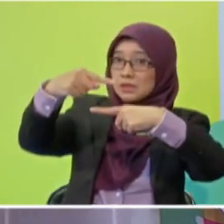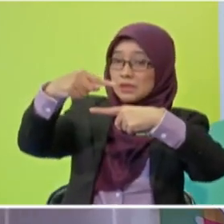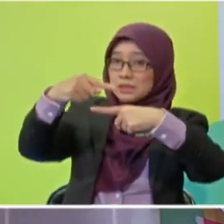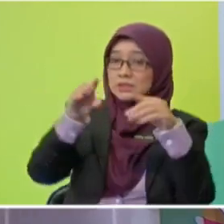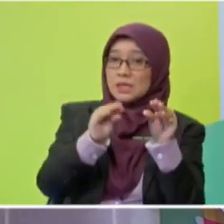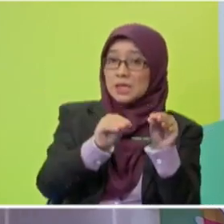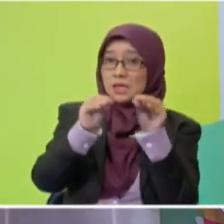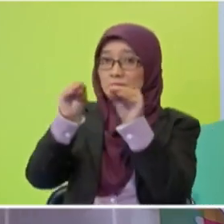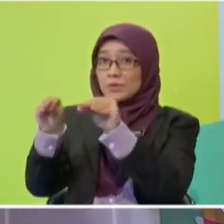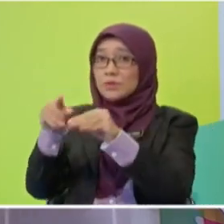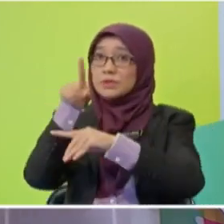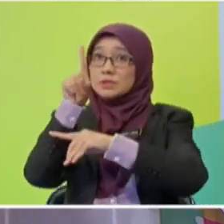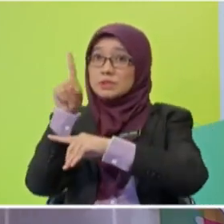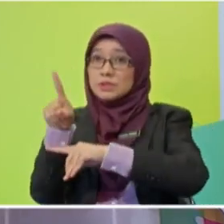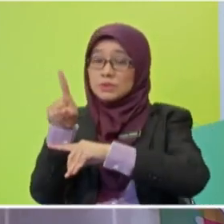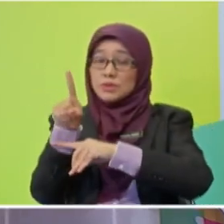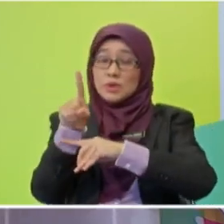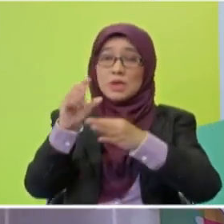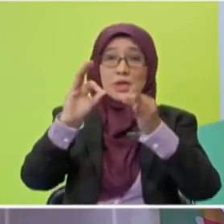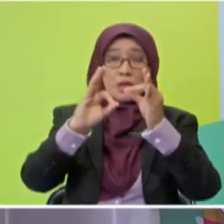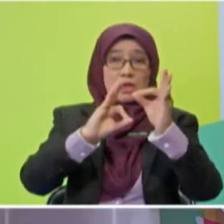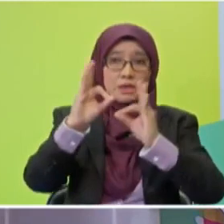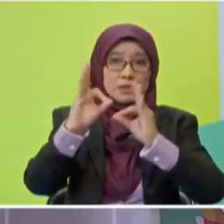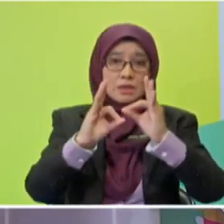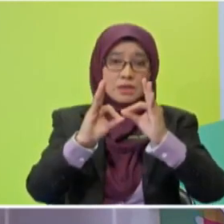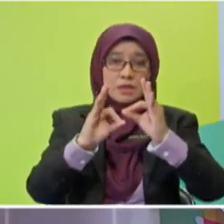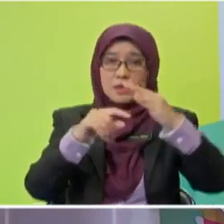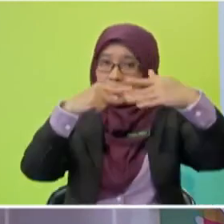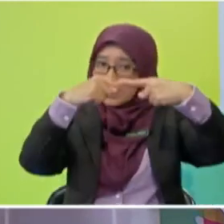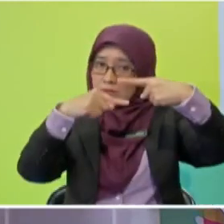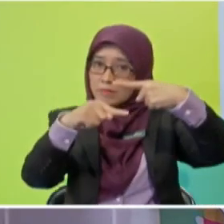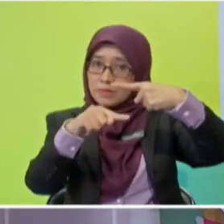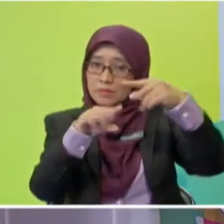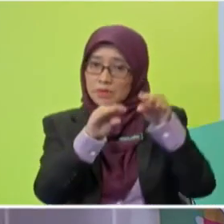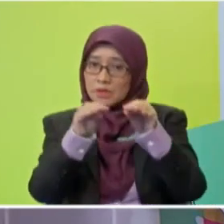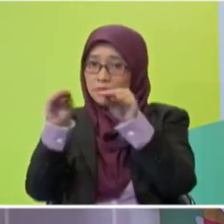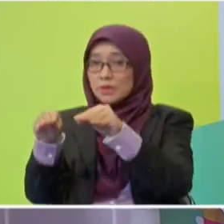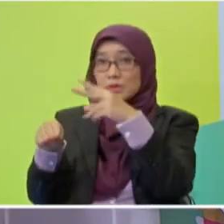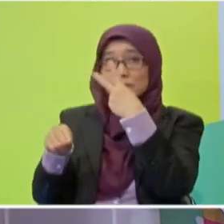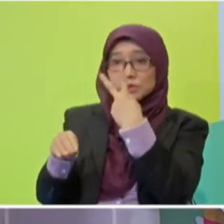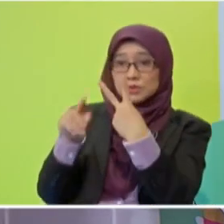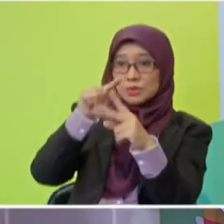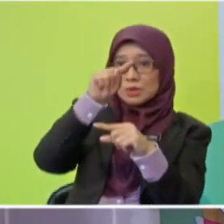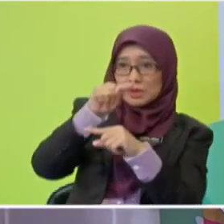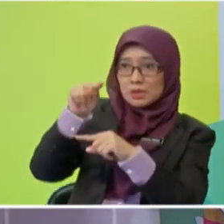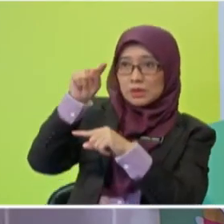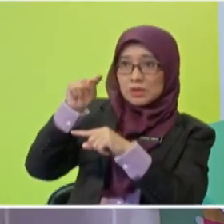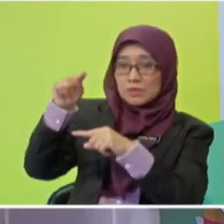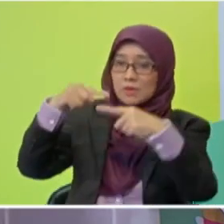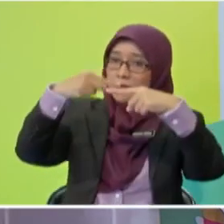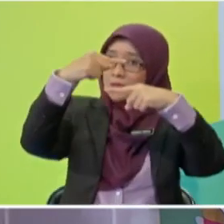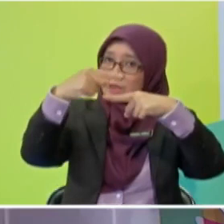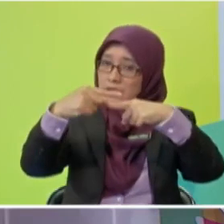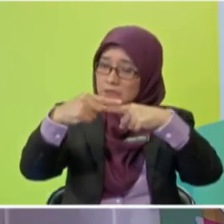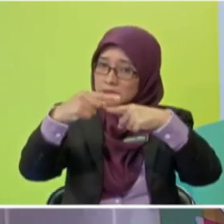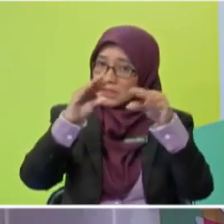follow the rhythm. If you move 2 places here, at the dividend also you move 2 places, and then you will get your answer. Yes. Okay, so